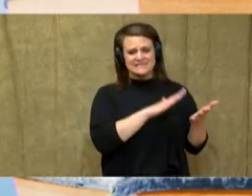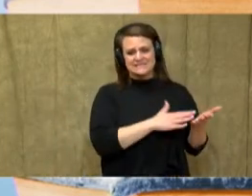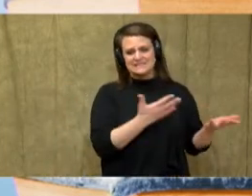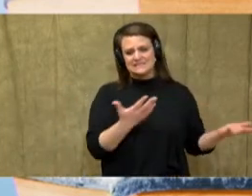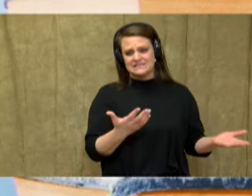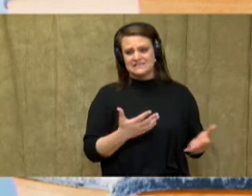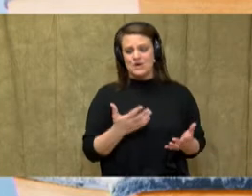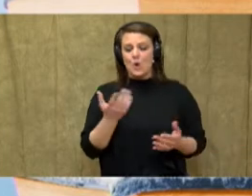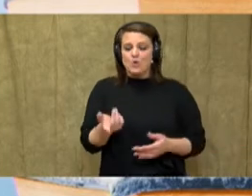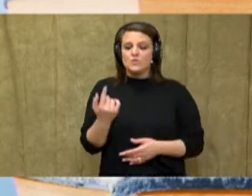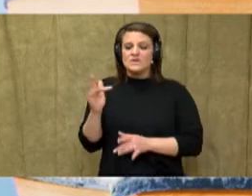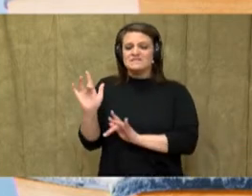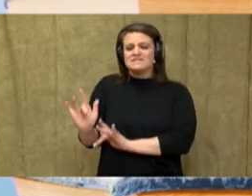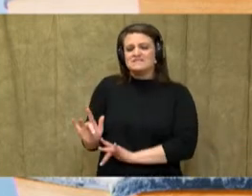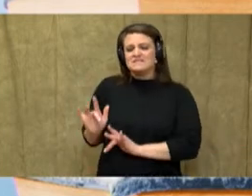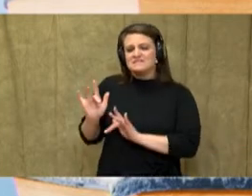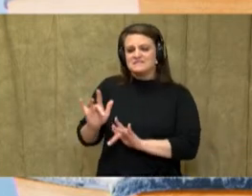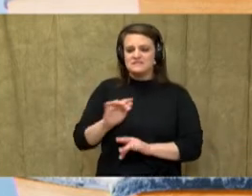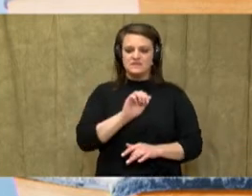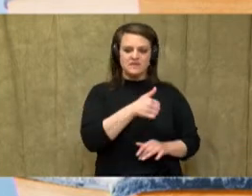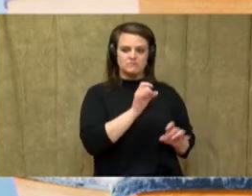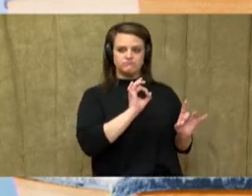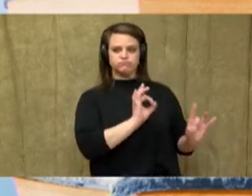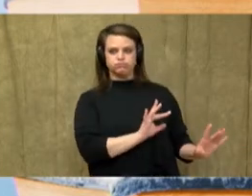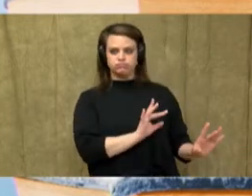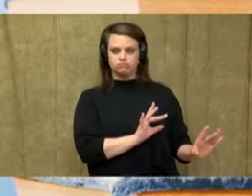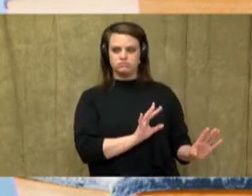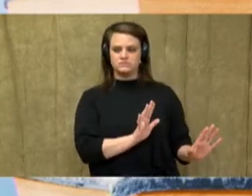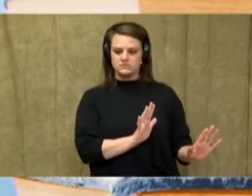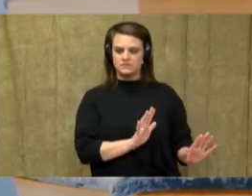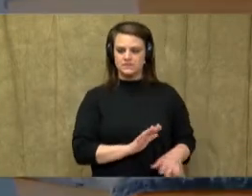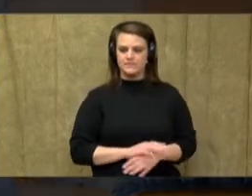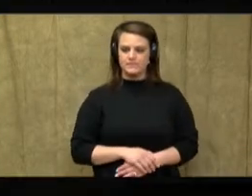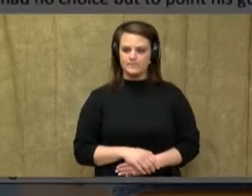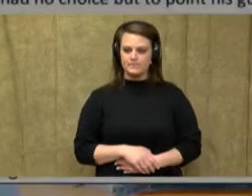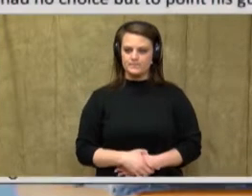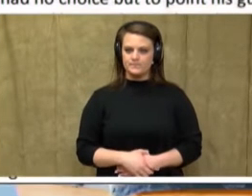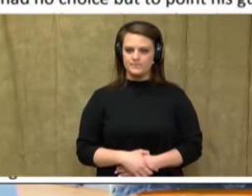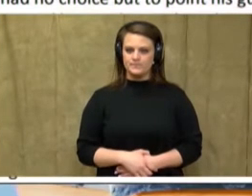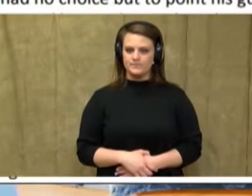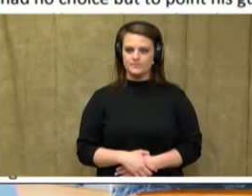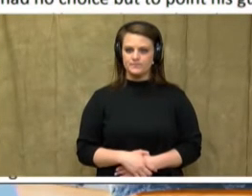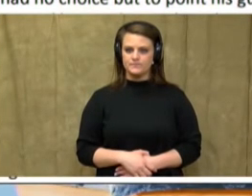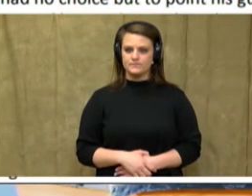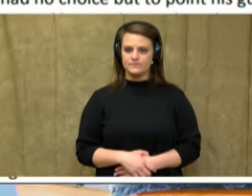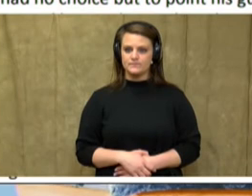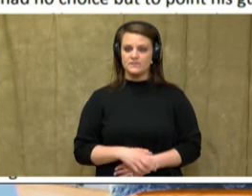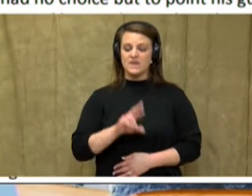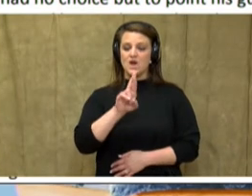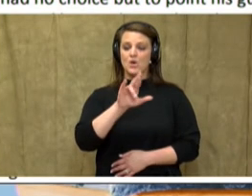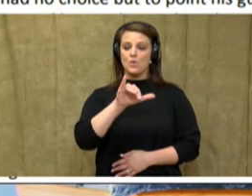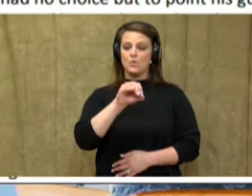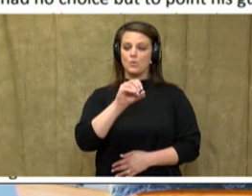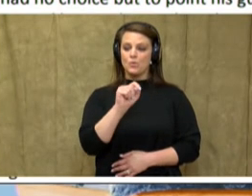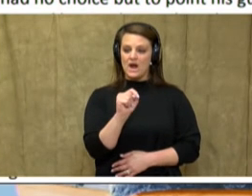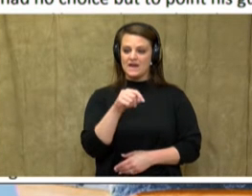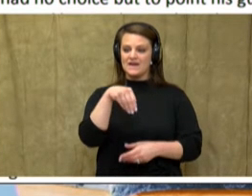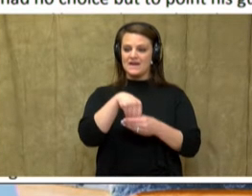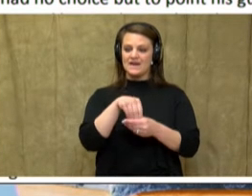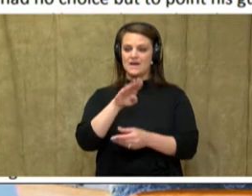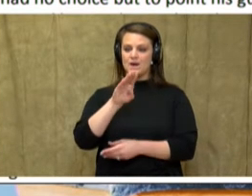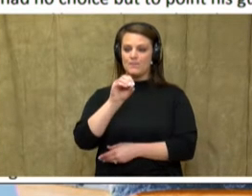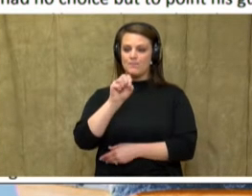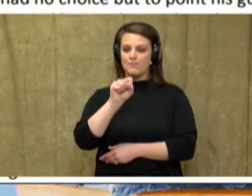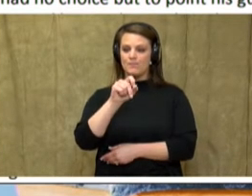more sympathetic to maybe the British than the other one, okay? Riot in Boston with an